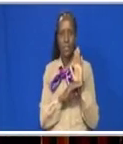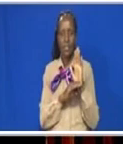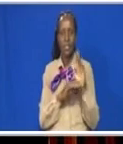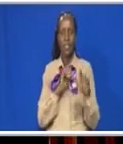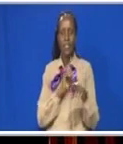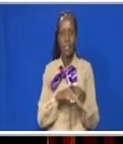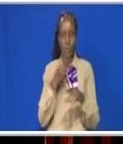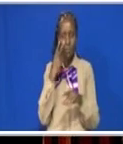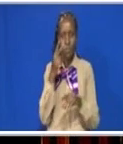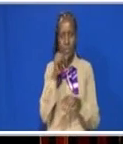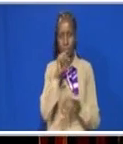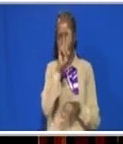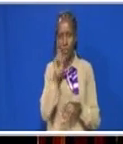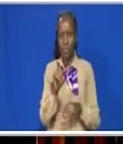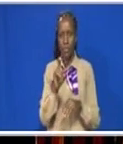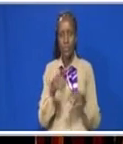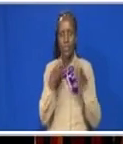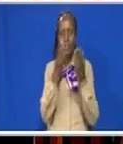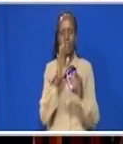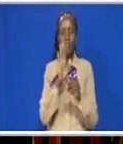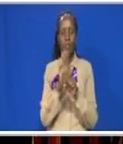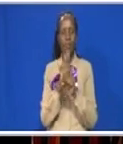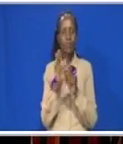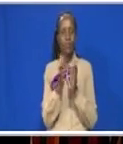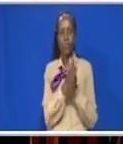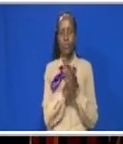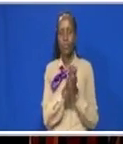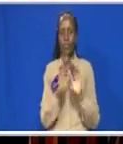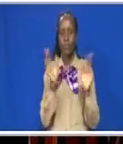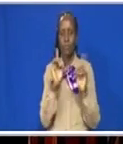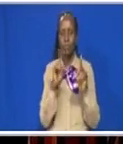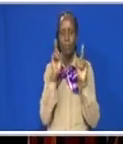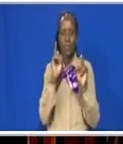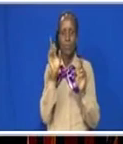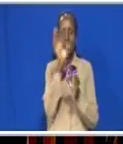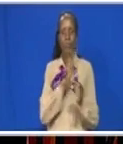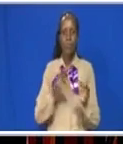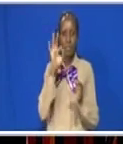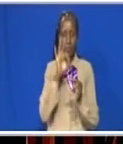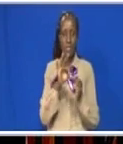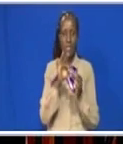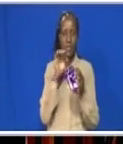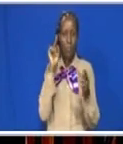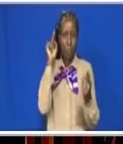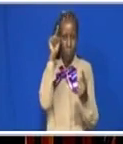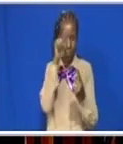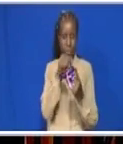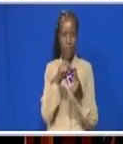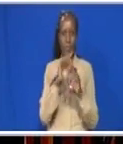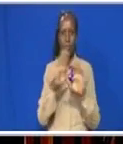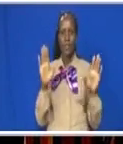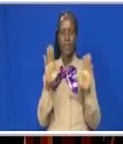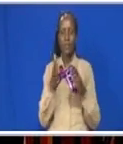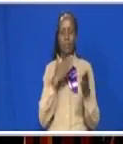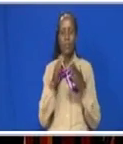across such questions, don't give a lot of stories. Be precise and to the point. It could be your